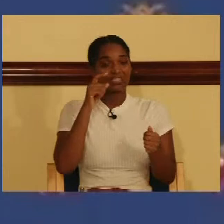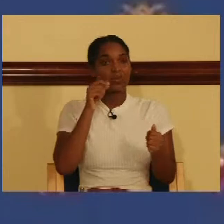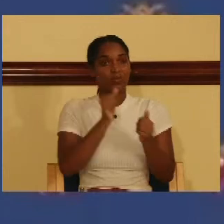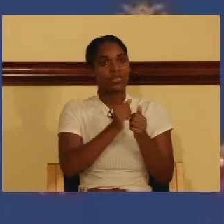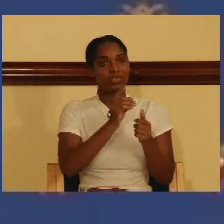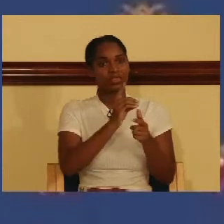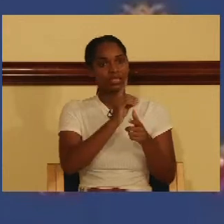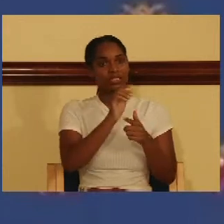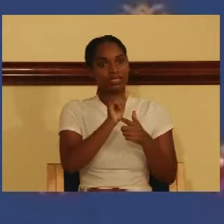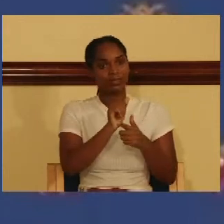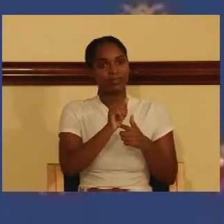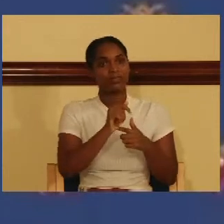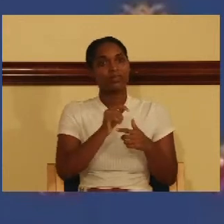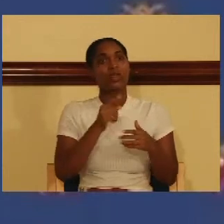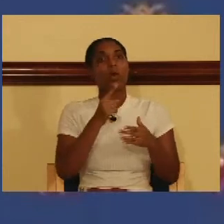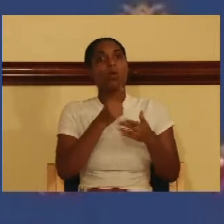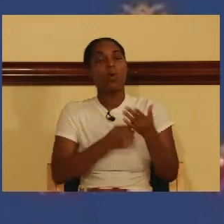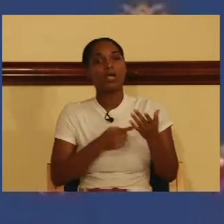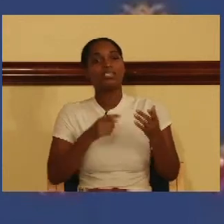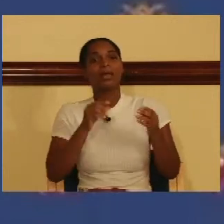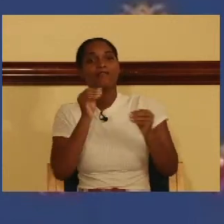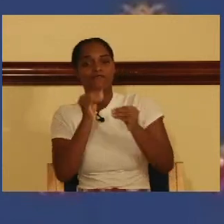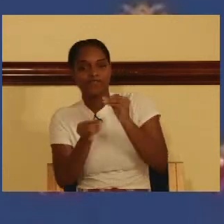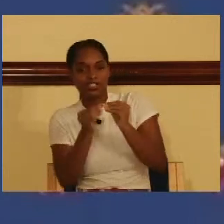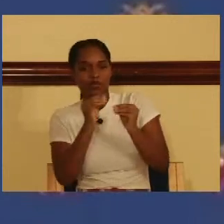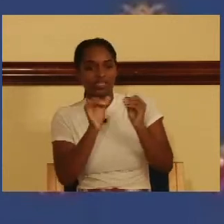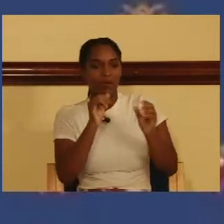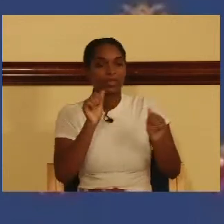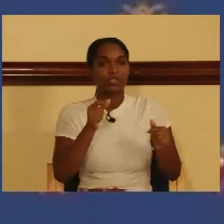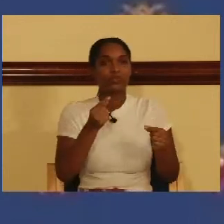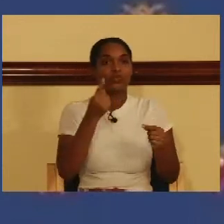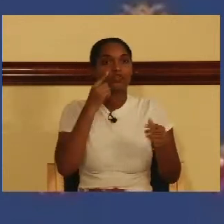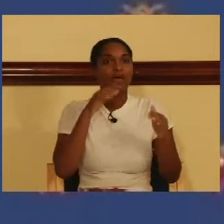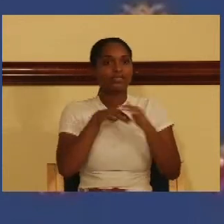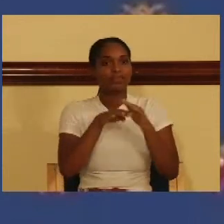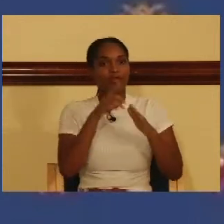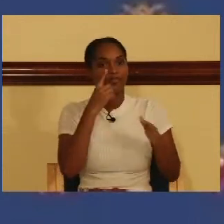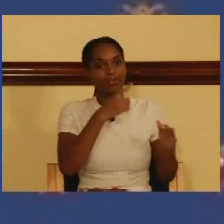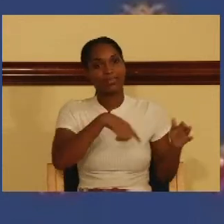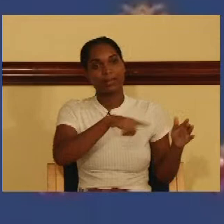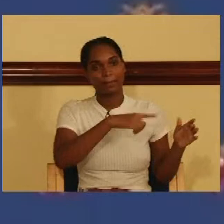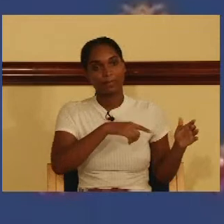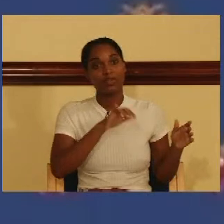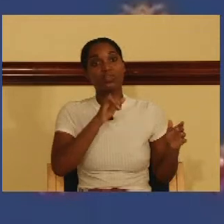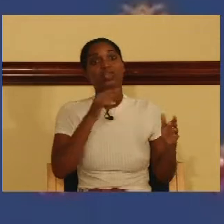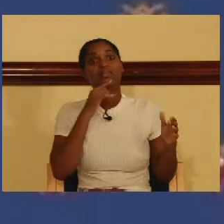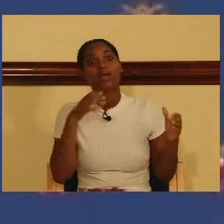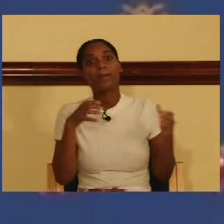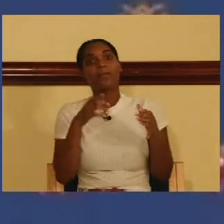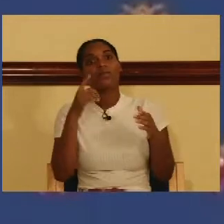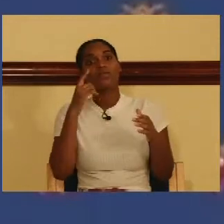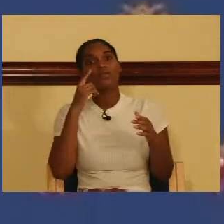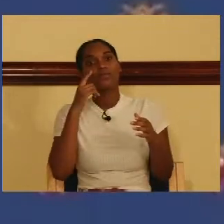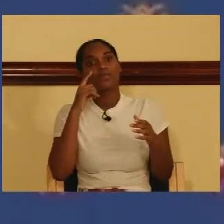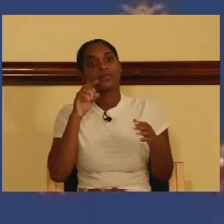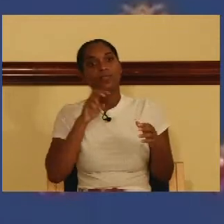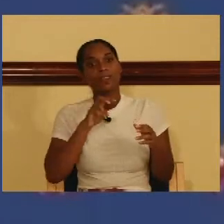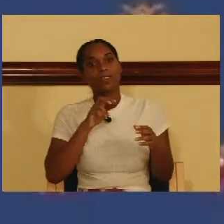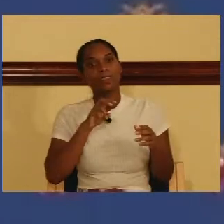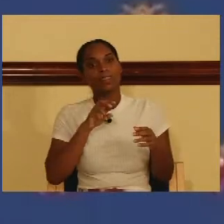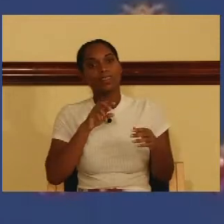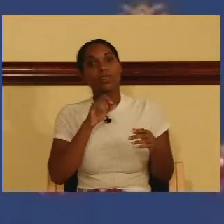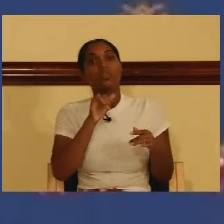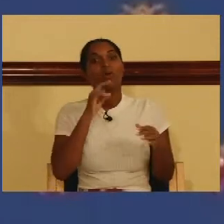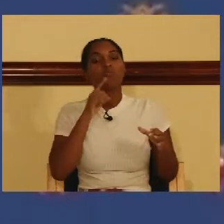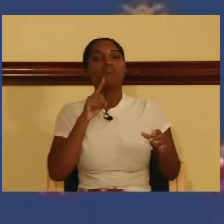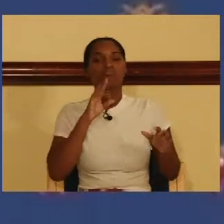what accommodations and modifications they may require. So that's all a part of school to work transition. And that's something that we're